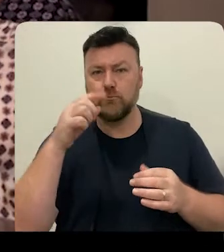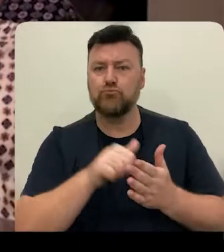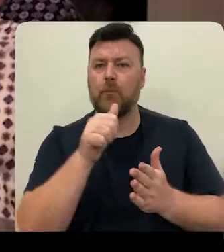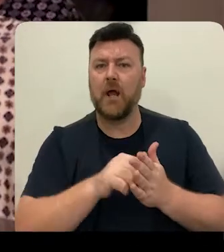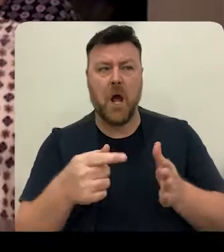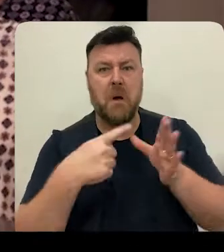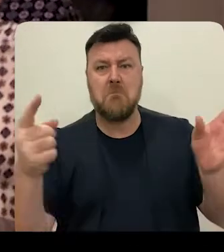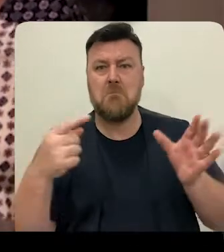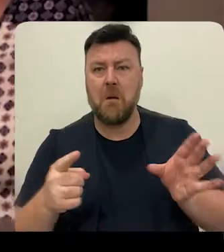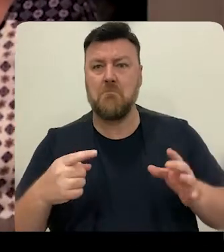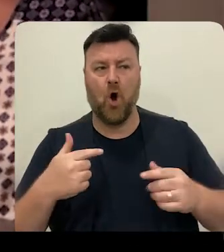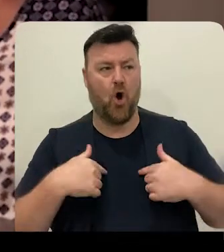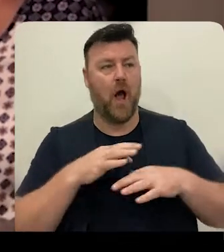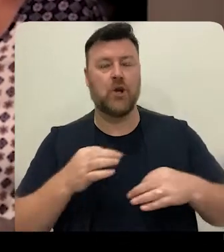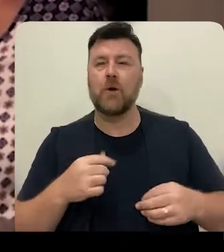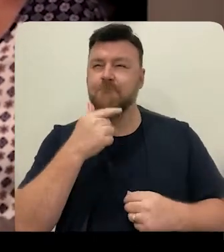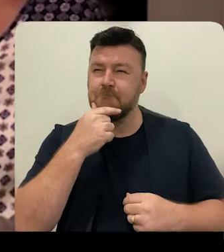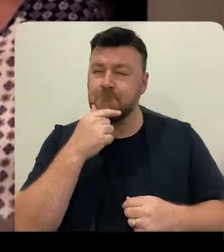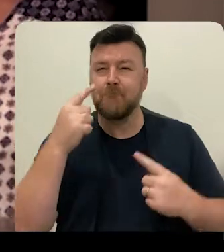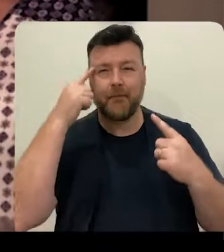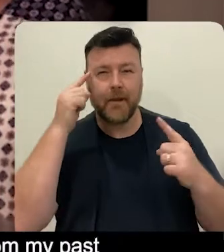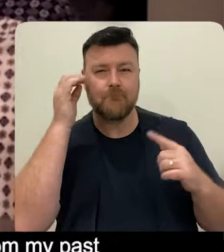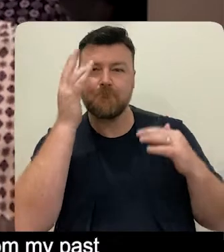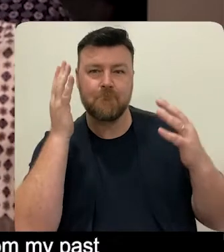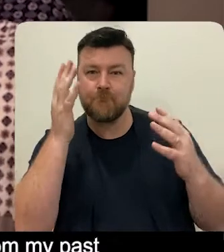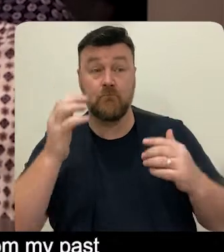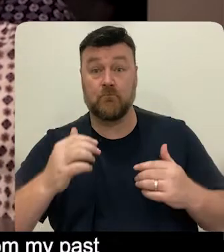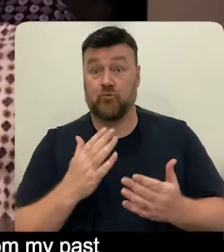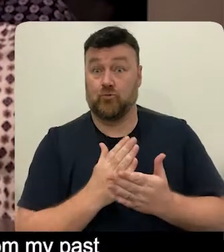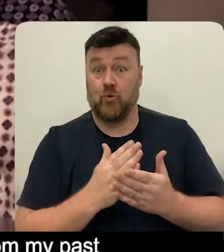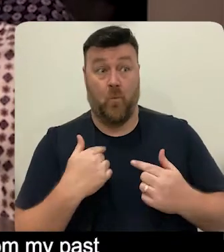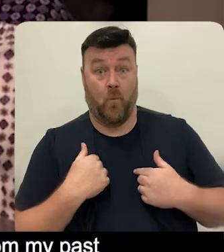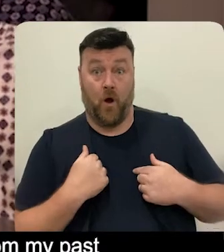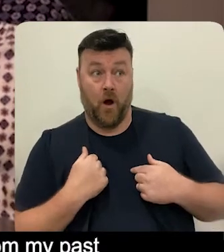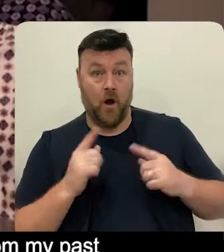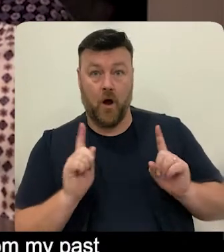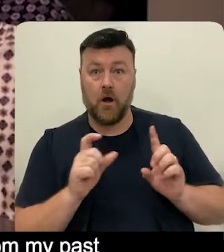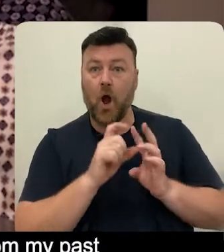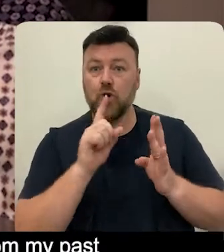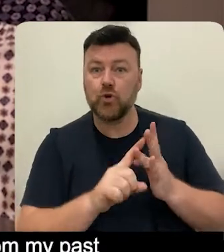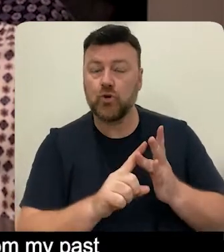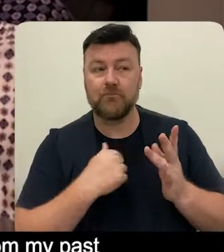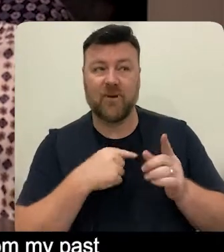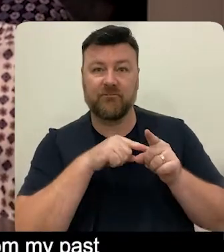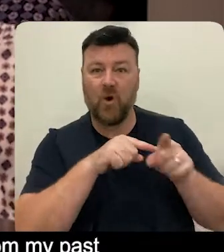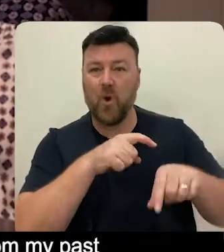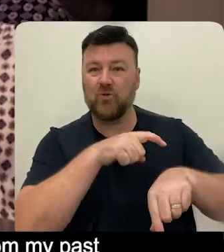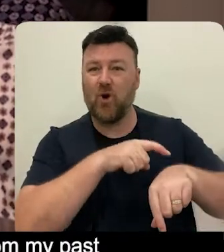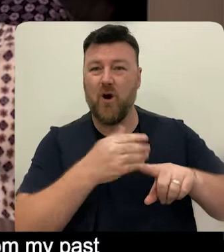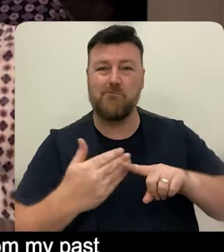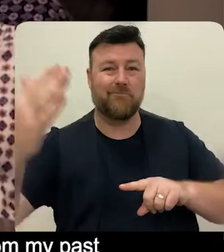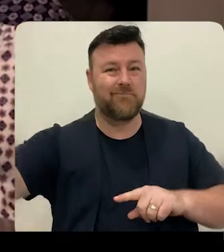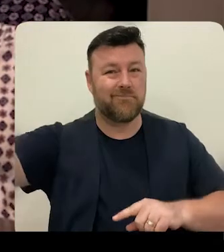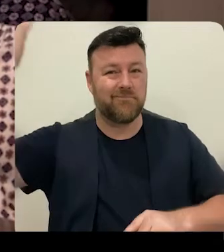choosing what I wanted to do with my life. And my reactions were based on moments